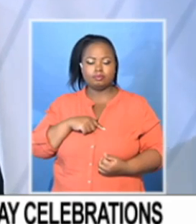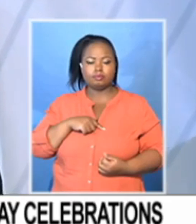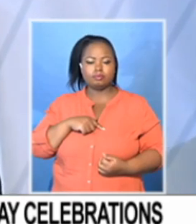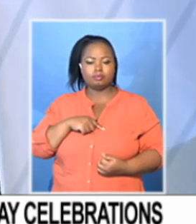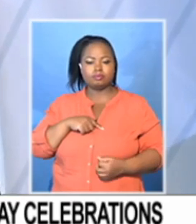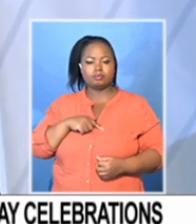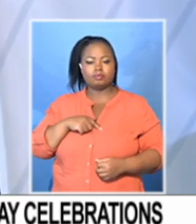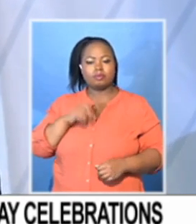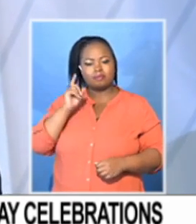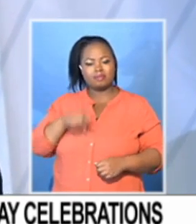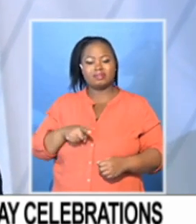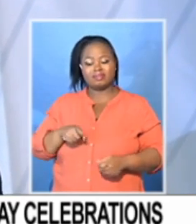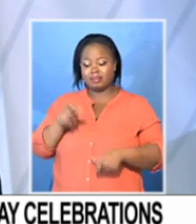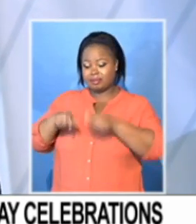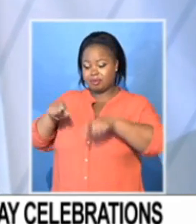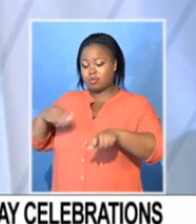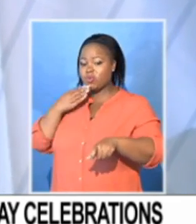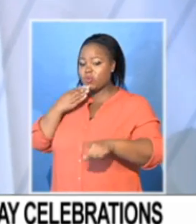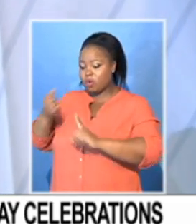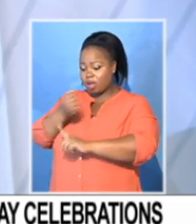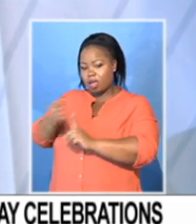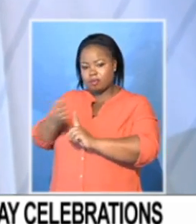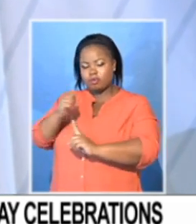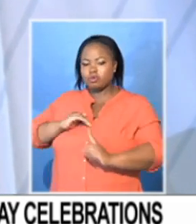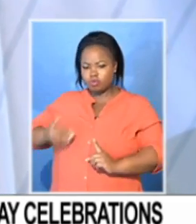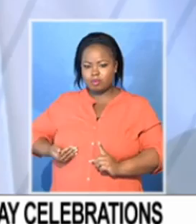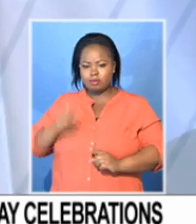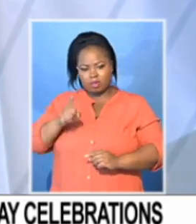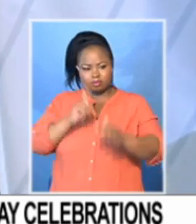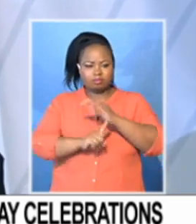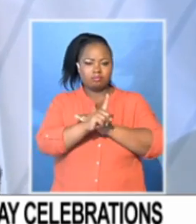prosecute those who abused women.